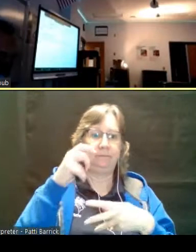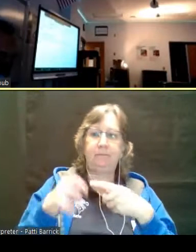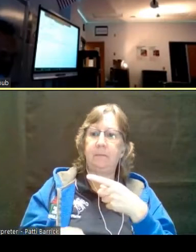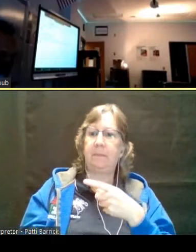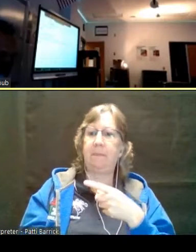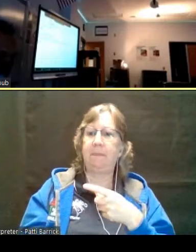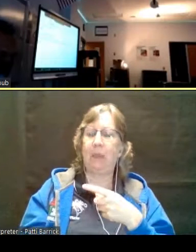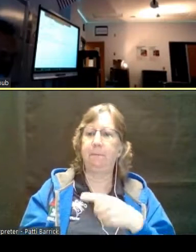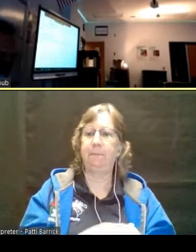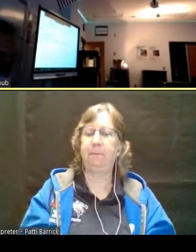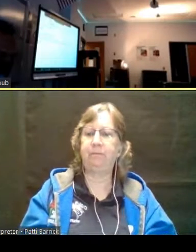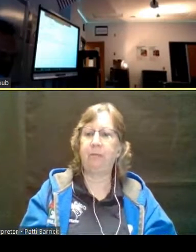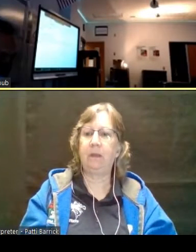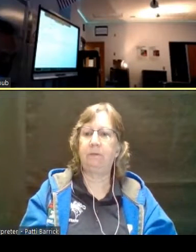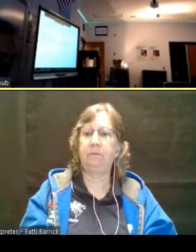ID,